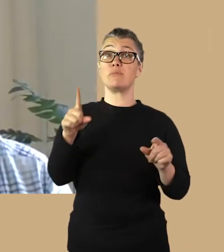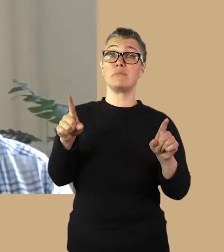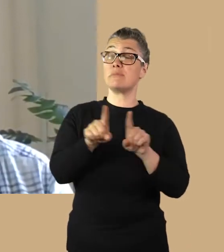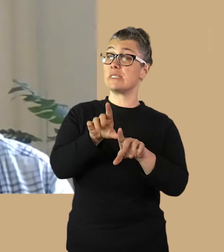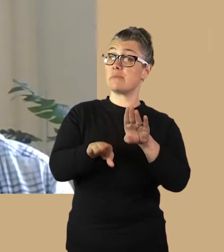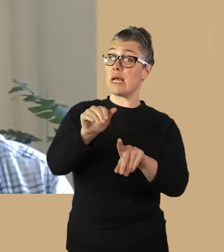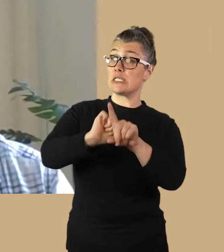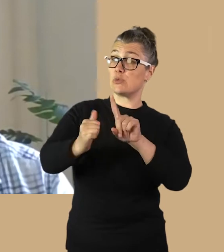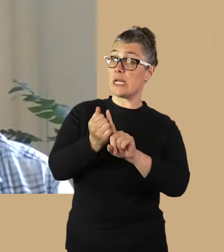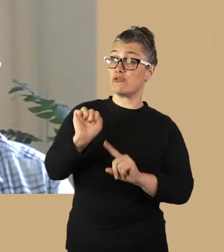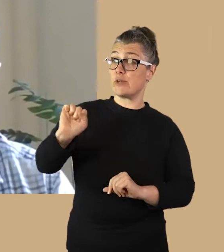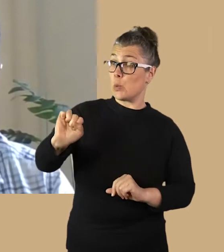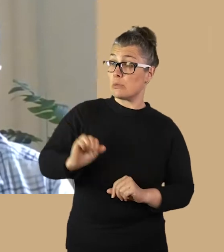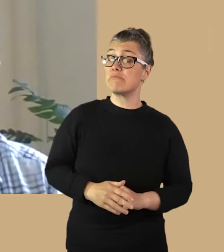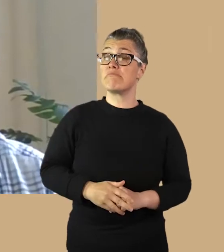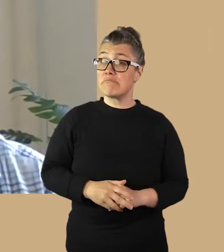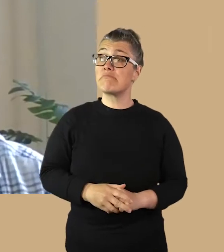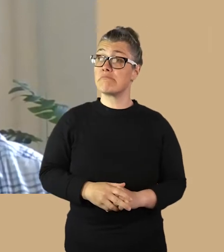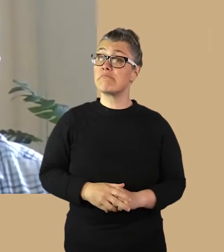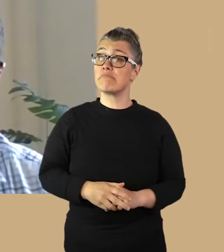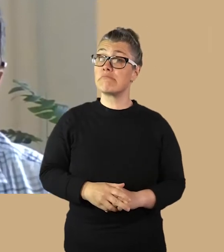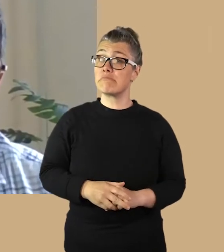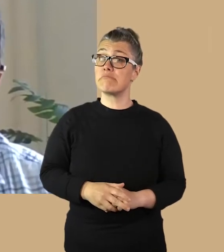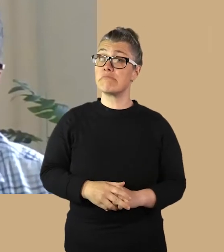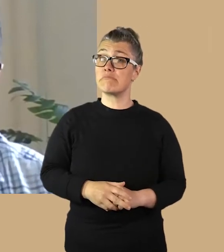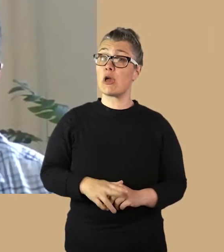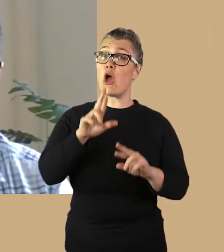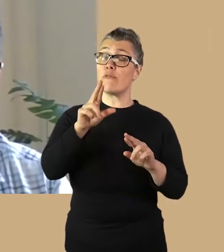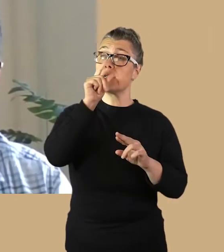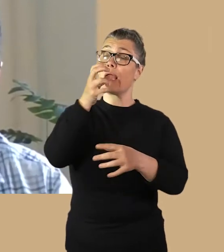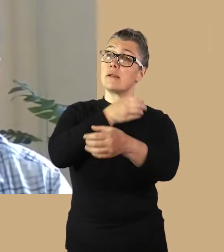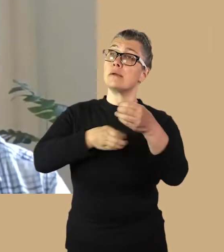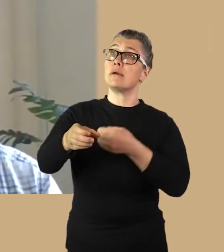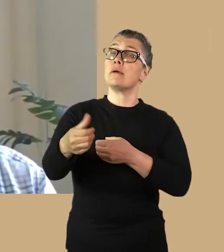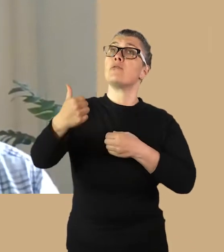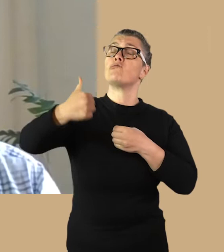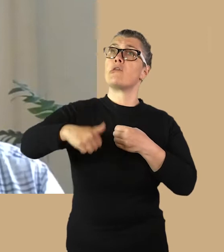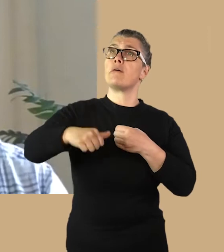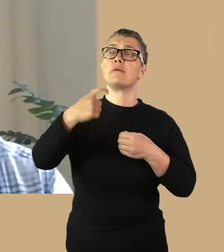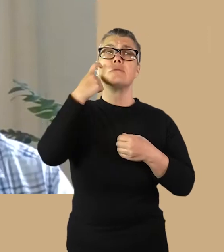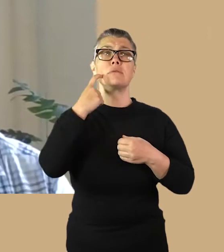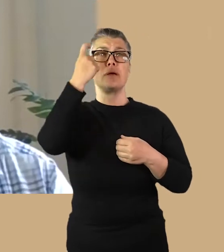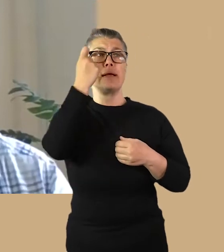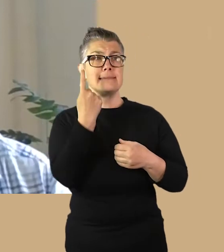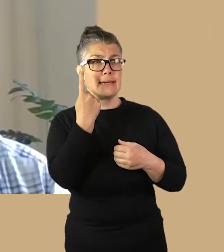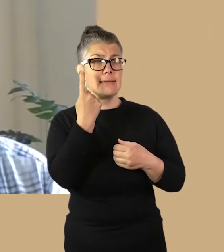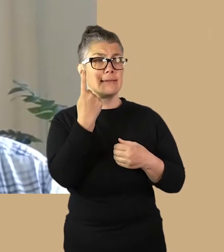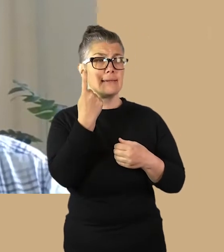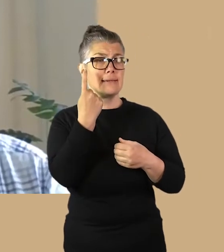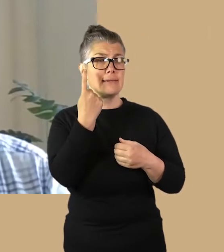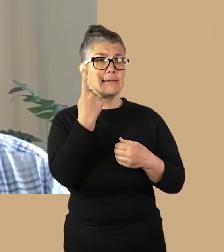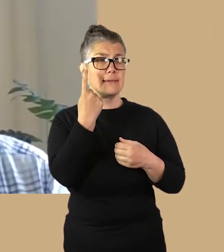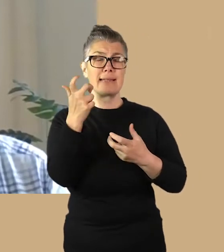about people like yourself in the situation, and put themselves in your shoes and